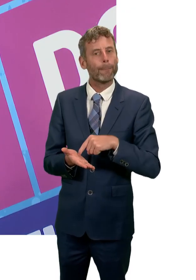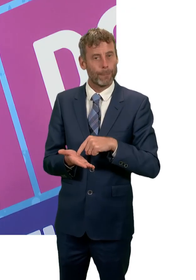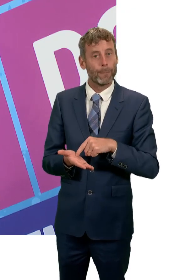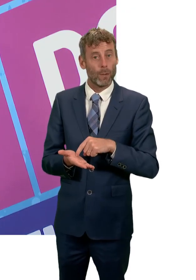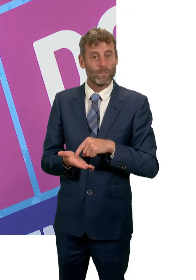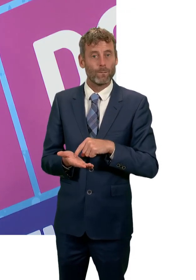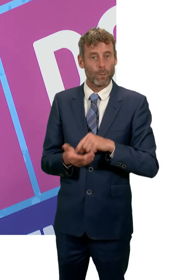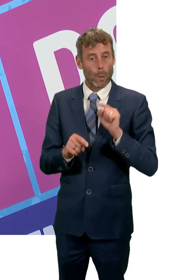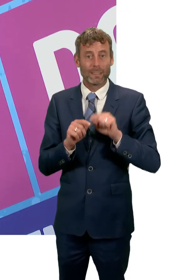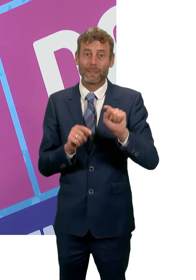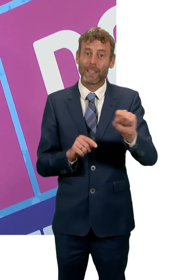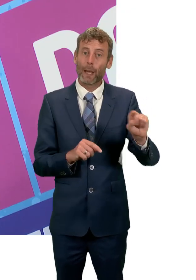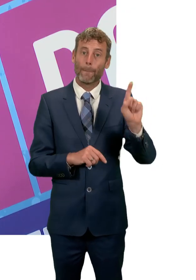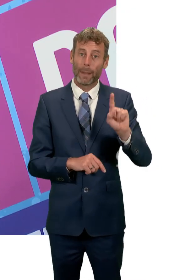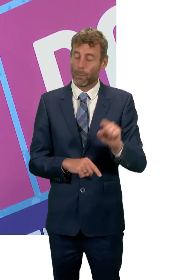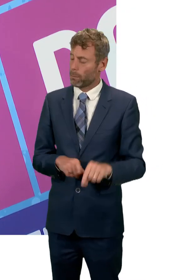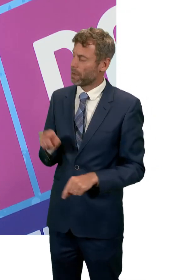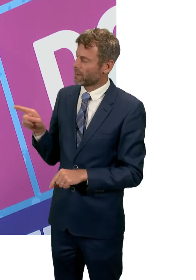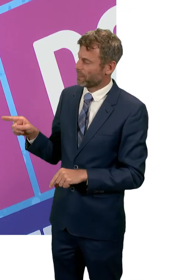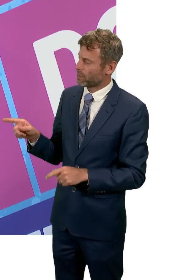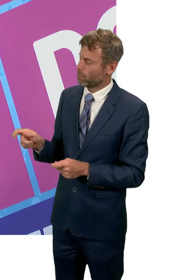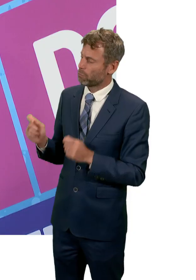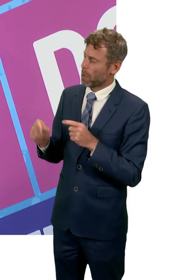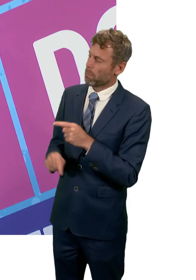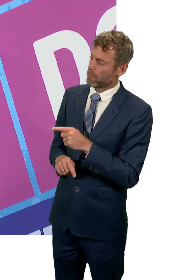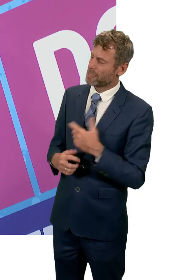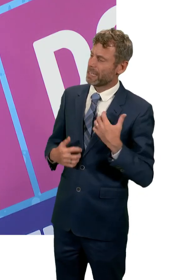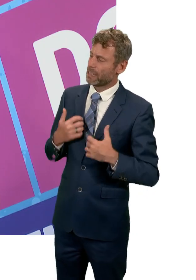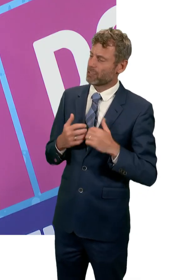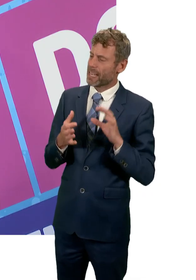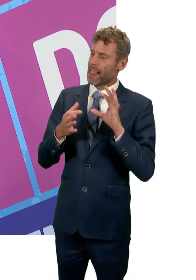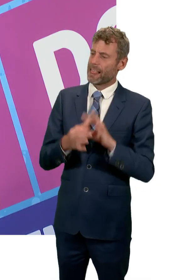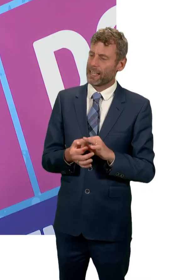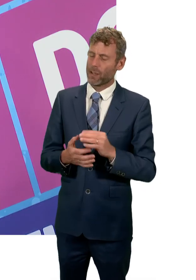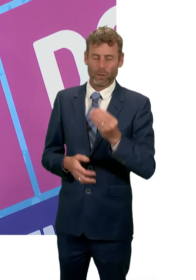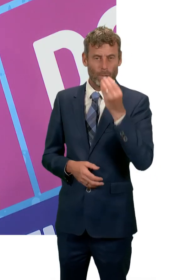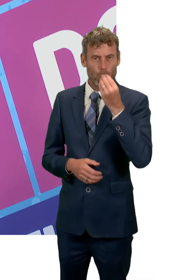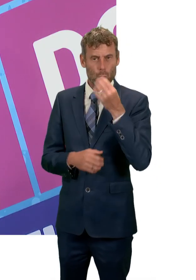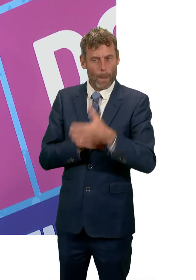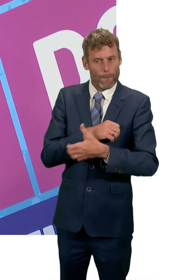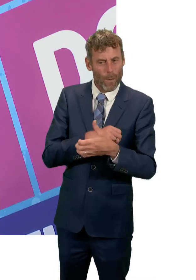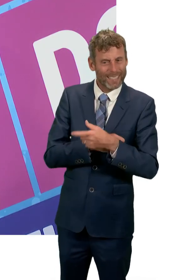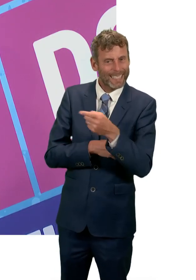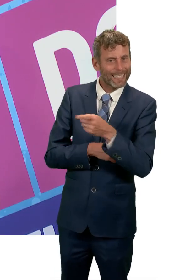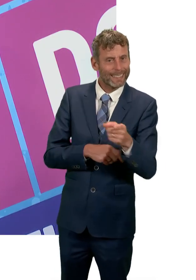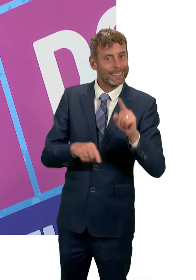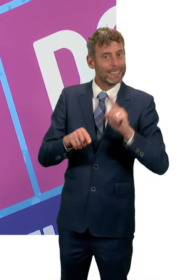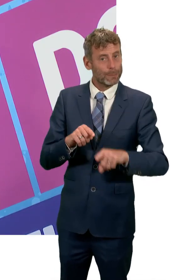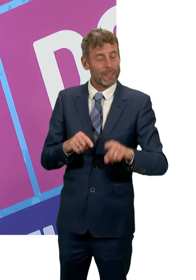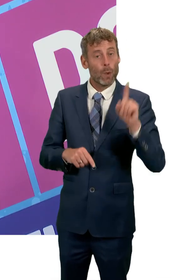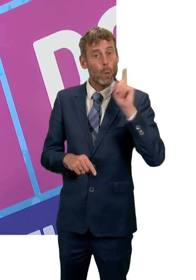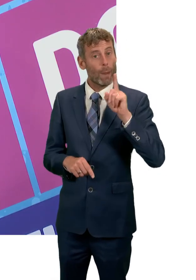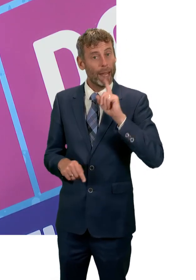be ways to explore tackling that food poverty and supporting women to get